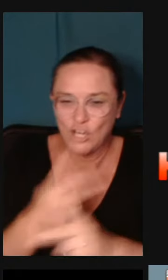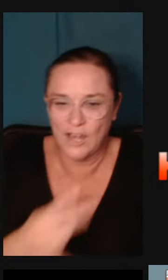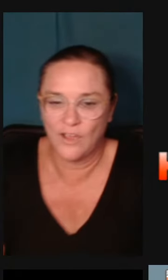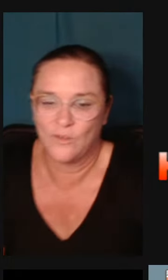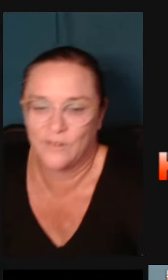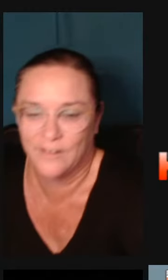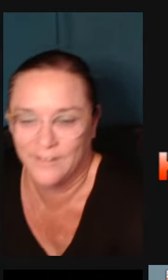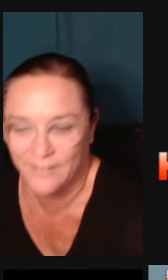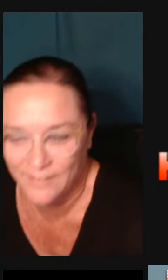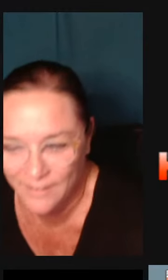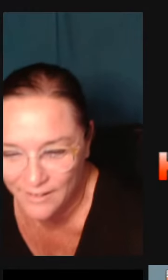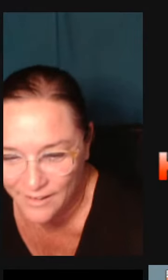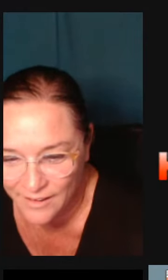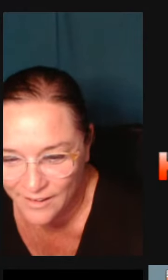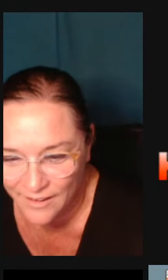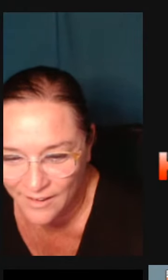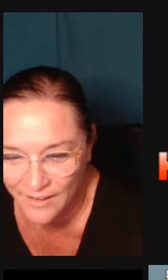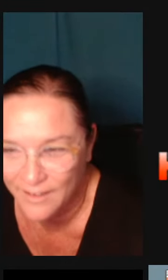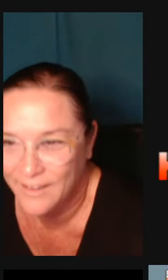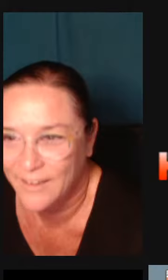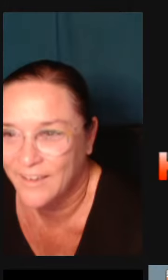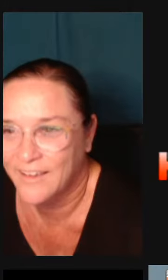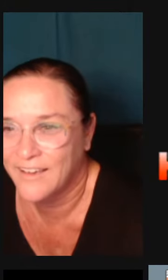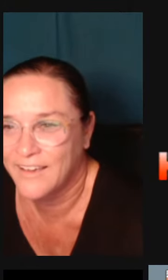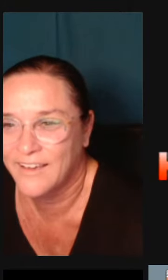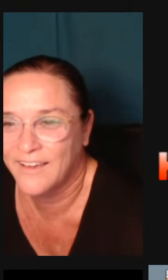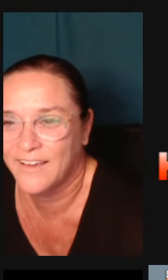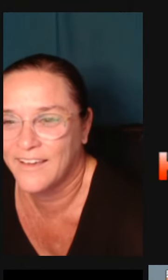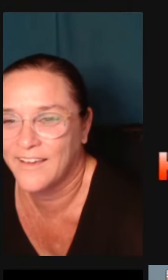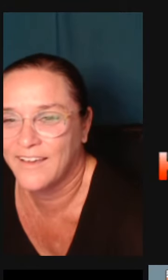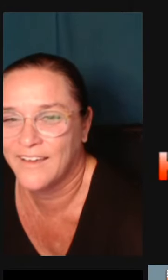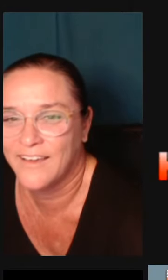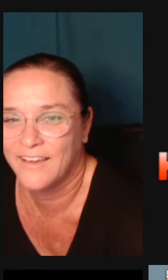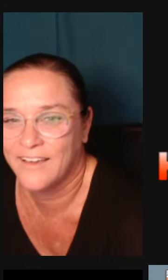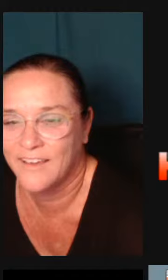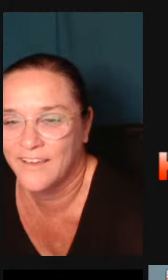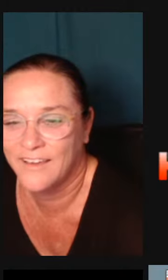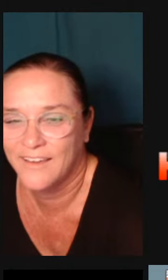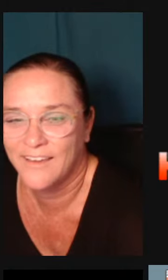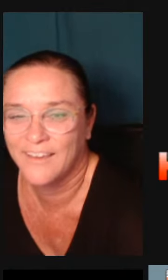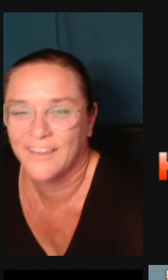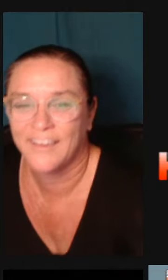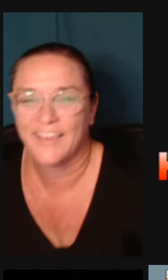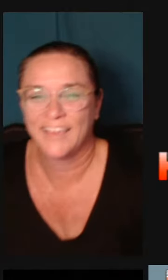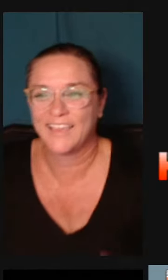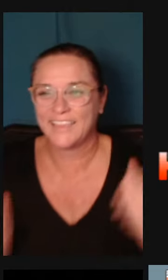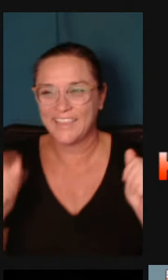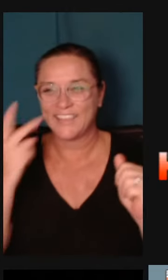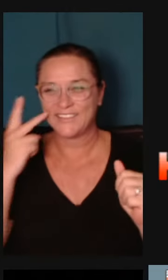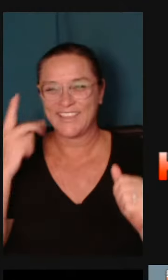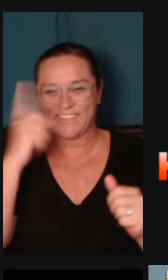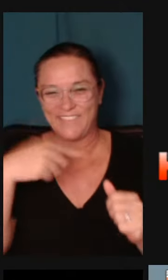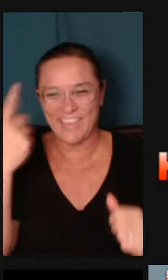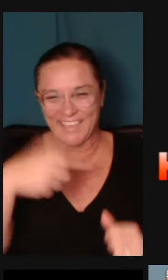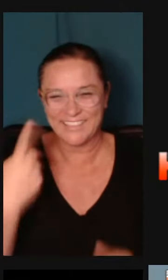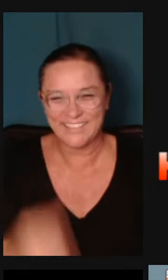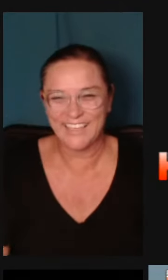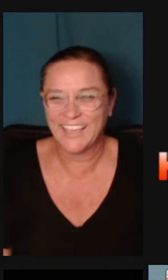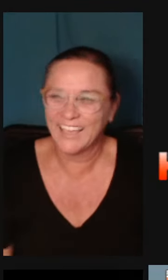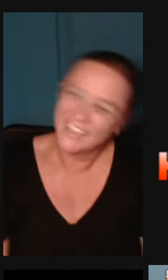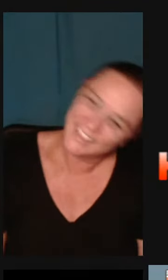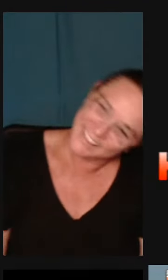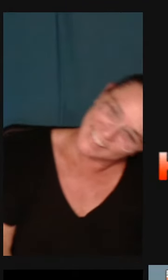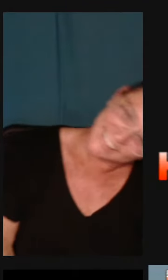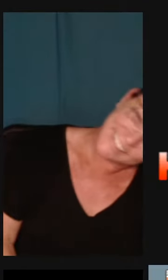backpack. Like somebody's backpack in the No, that is Gary, do you see the face yet? I think that's